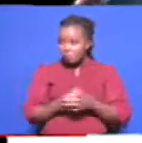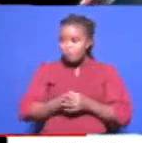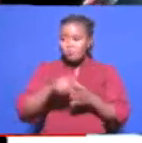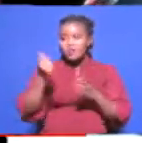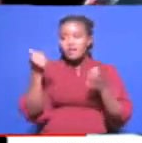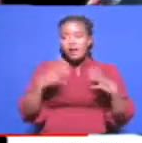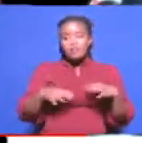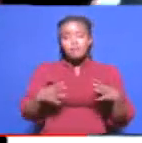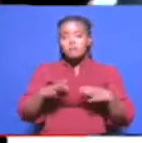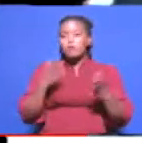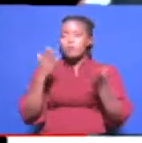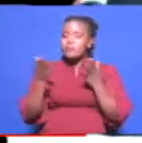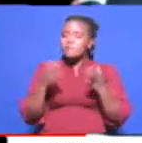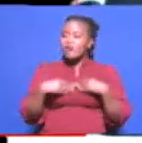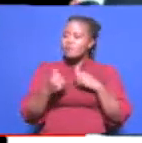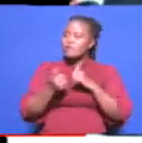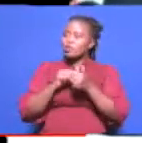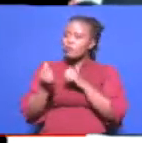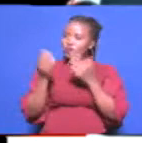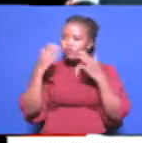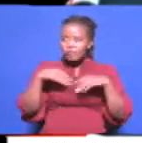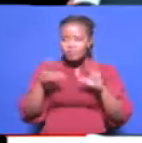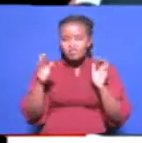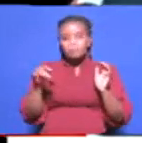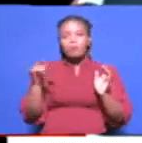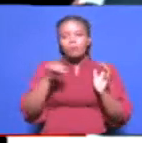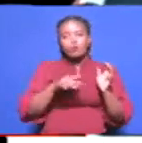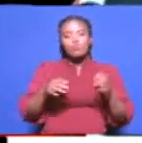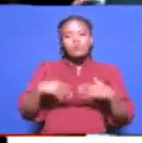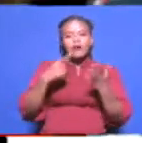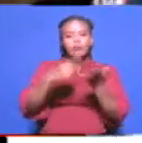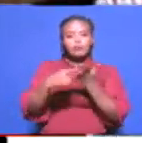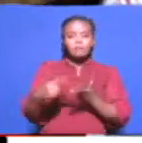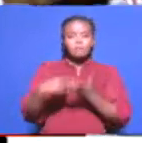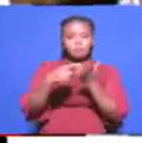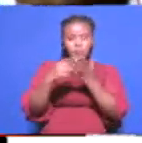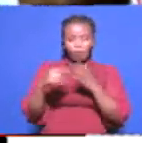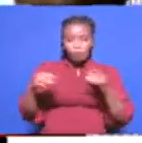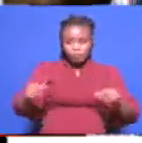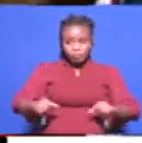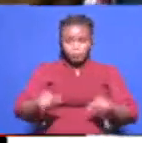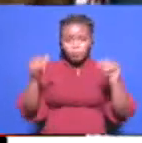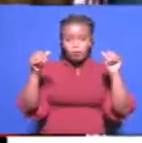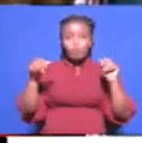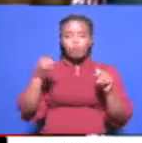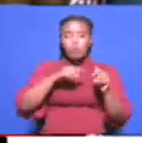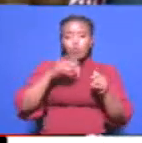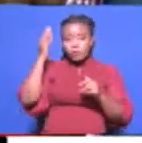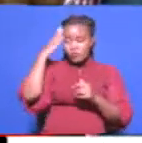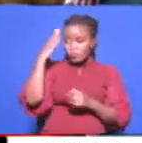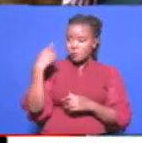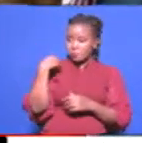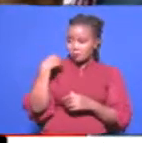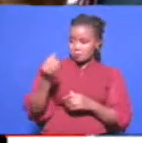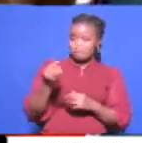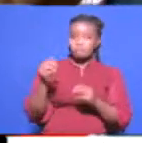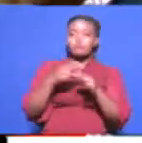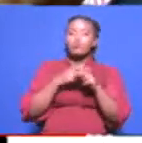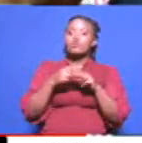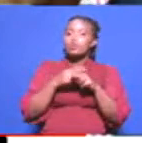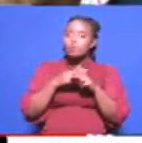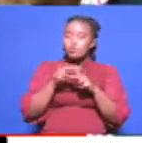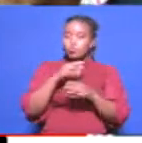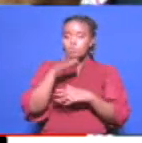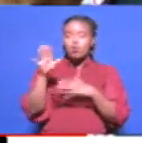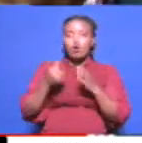wengine hapa na pale, kuna yale mazungumzo ambayo inaendelea, na tunajua kwamba hivi karibuni wote tutakuwa na